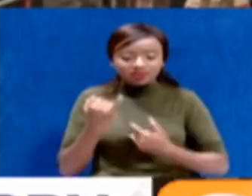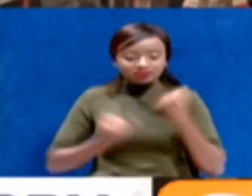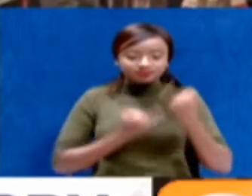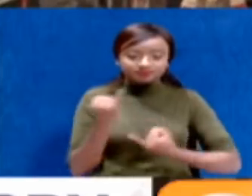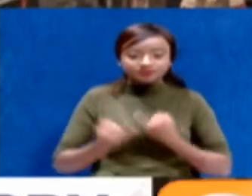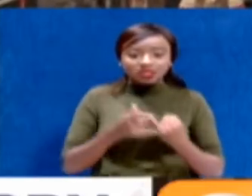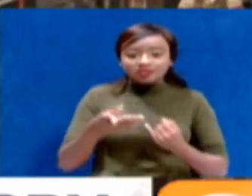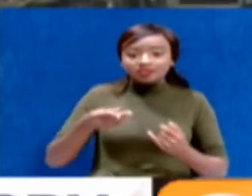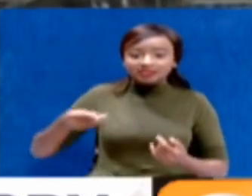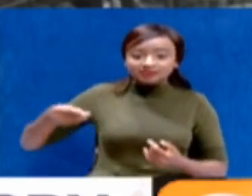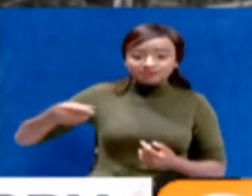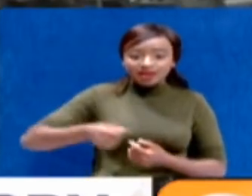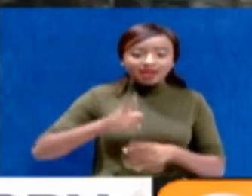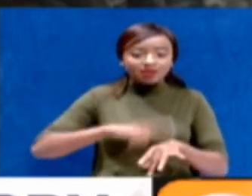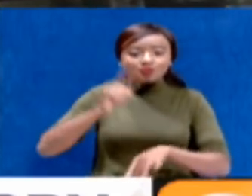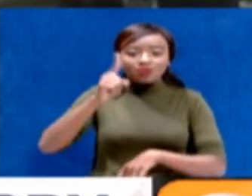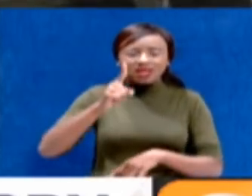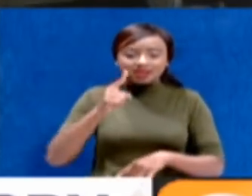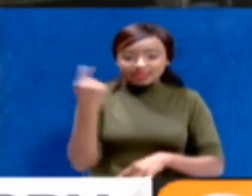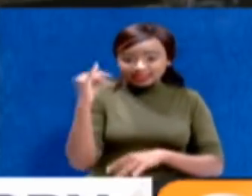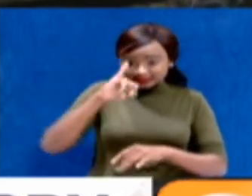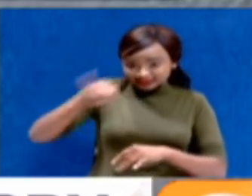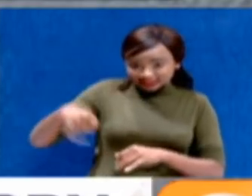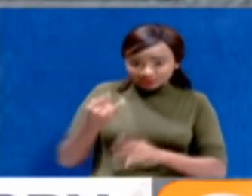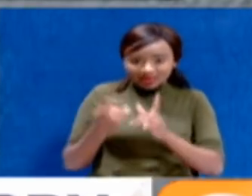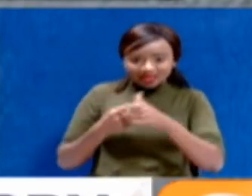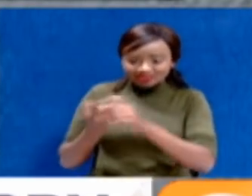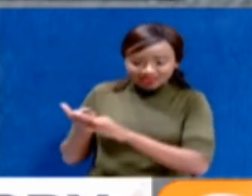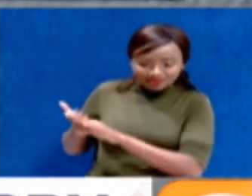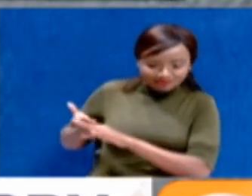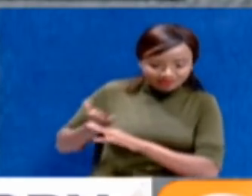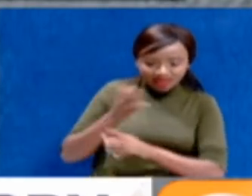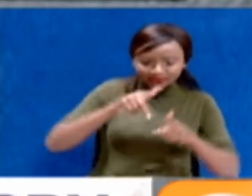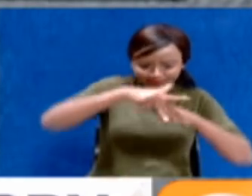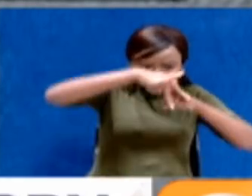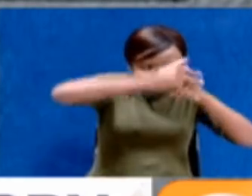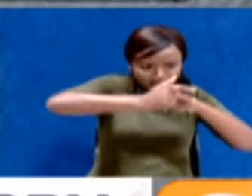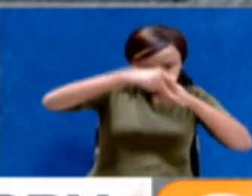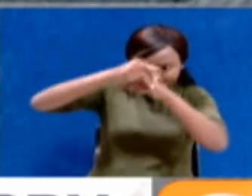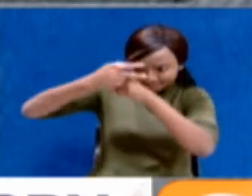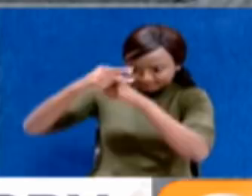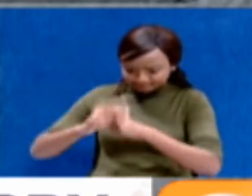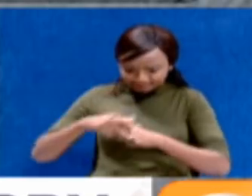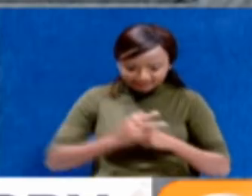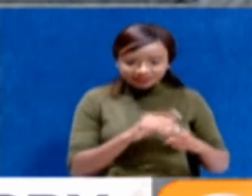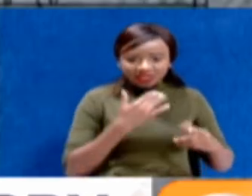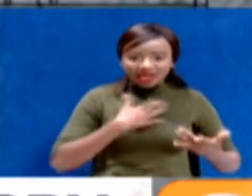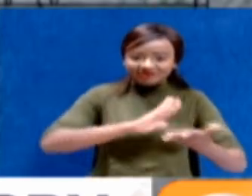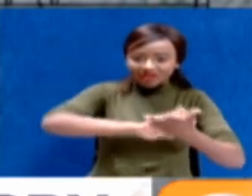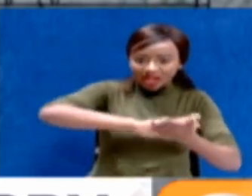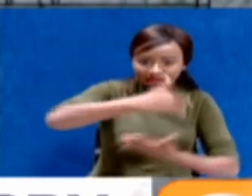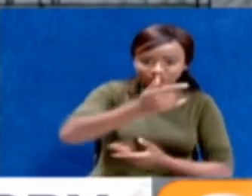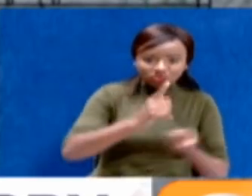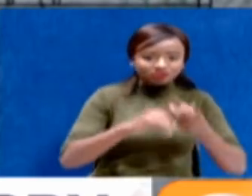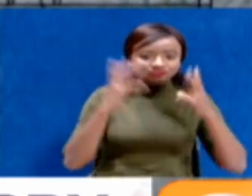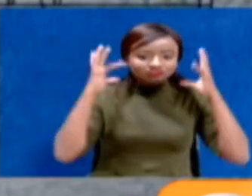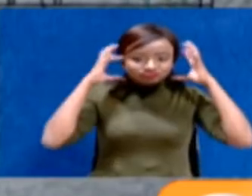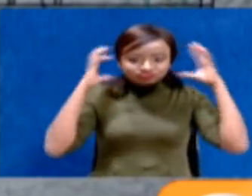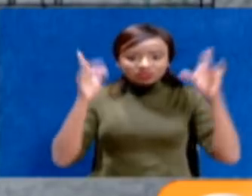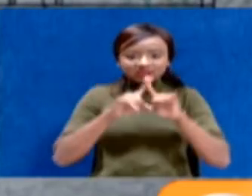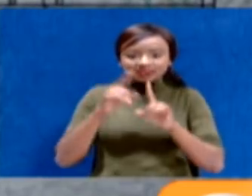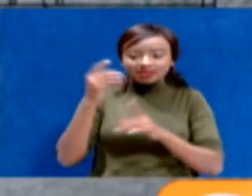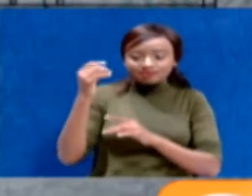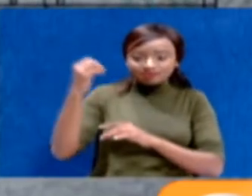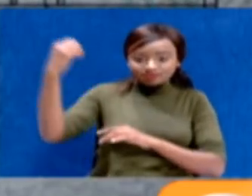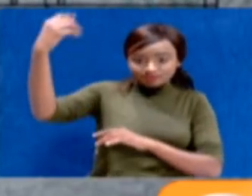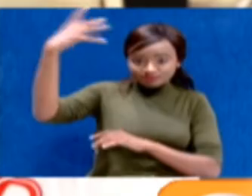purchased in January, was stripped down to its shell and will be retrofitted with workstations with fixed laptops, headsets and solar